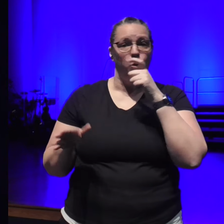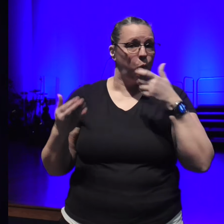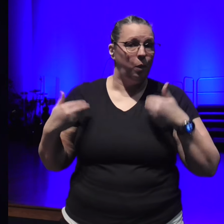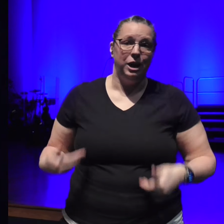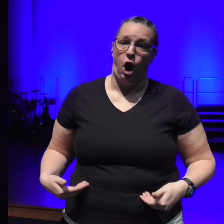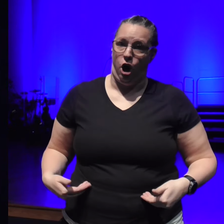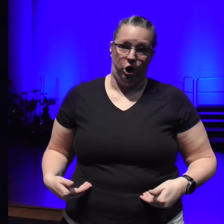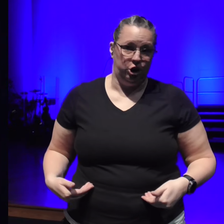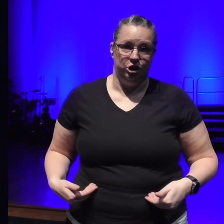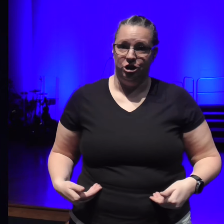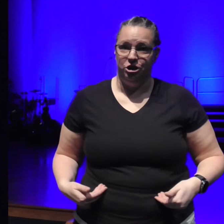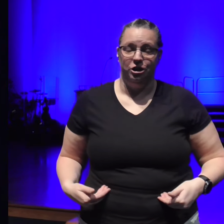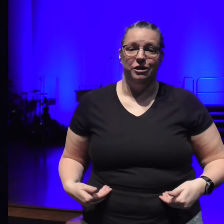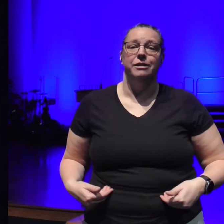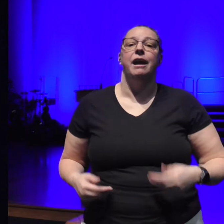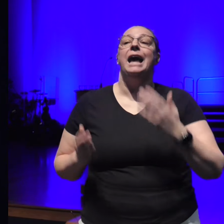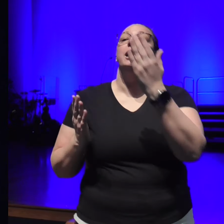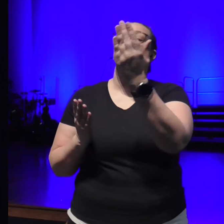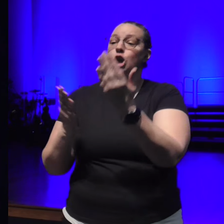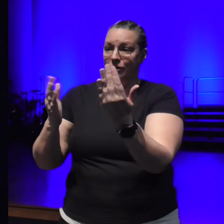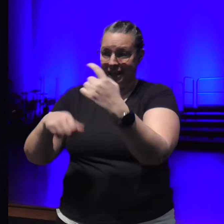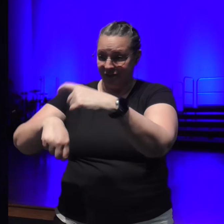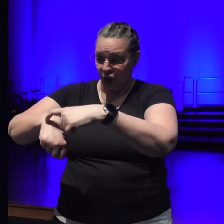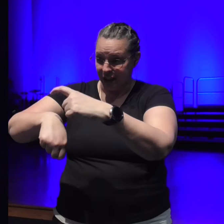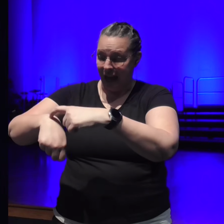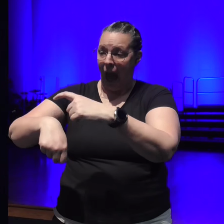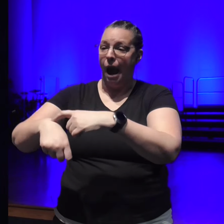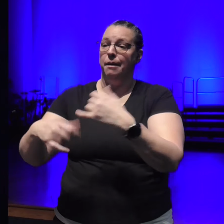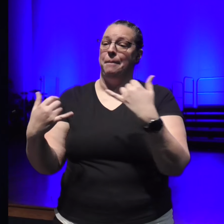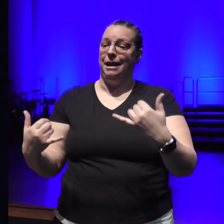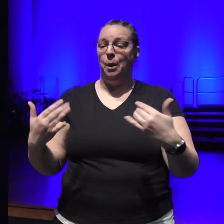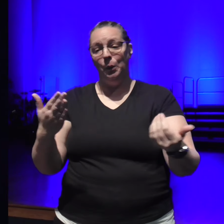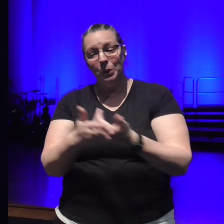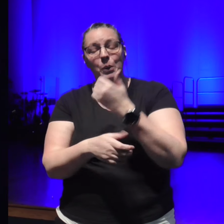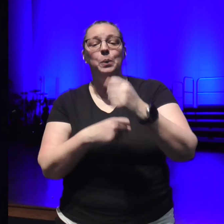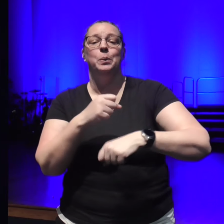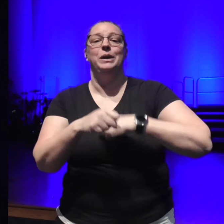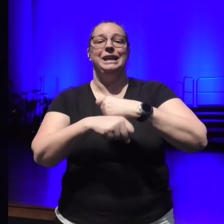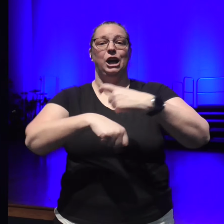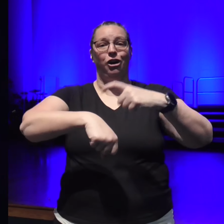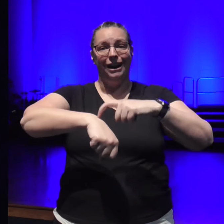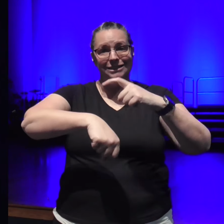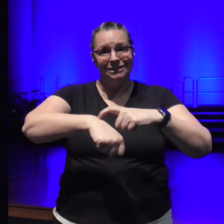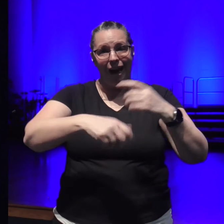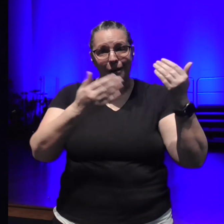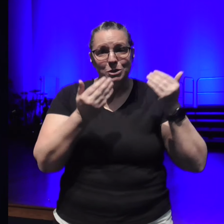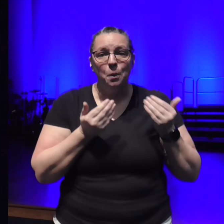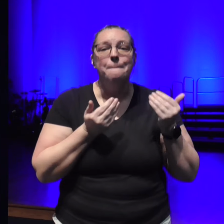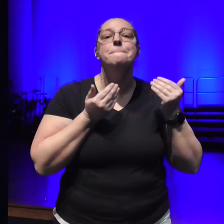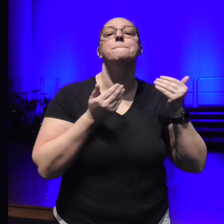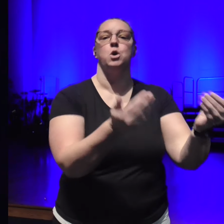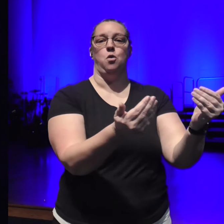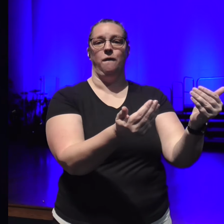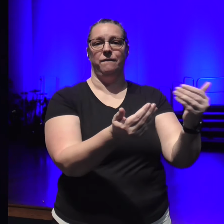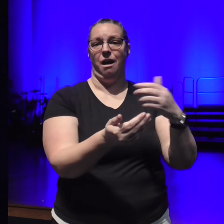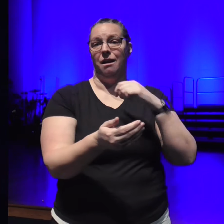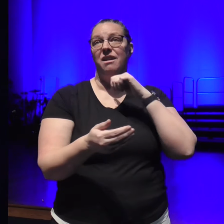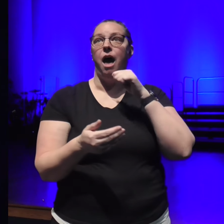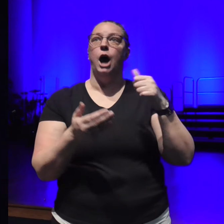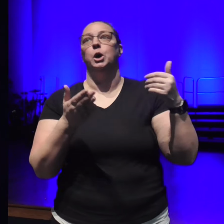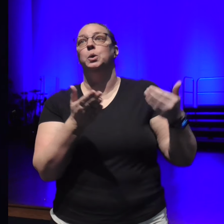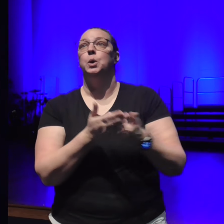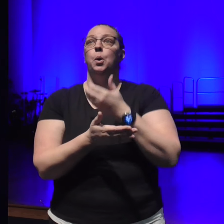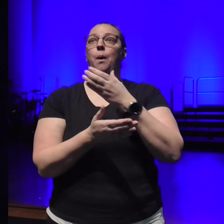anymore. It has served us for a time, and now in this new year, it is time to go forward, not with even a new and improved, but